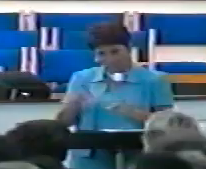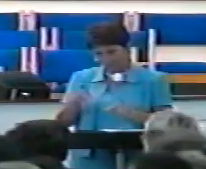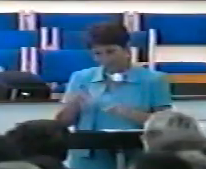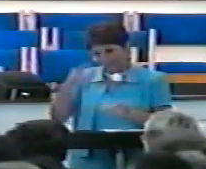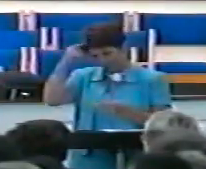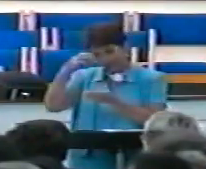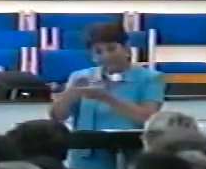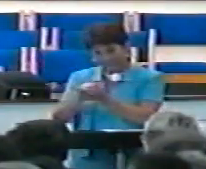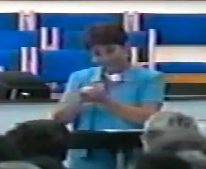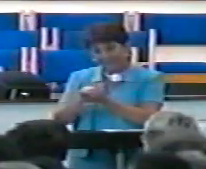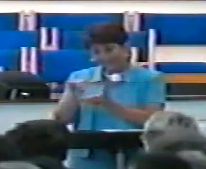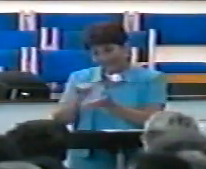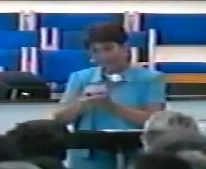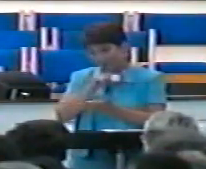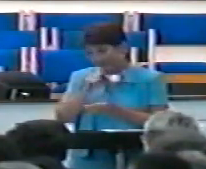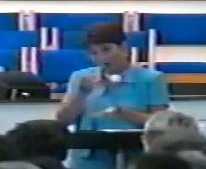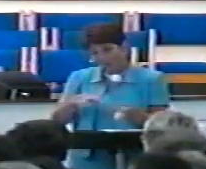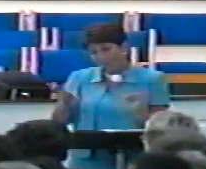it.